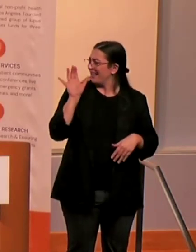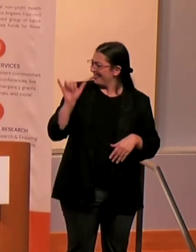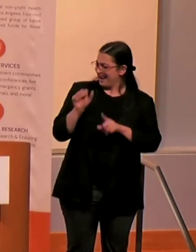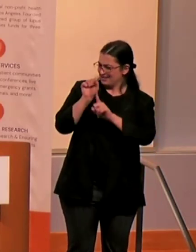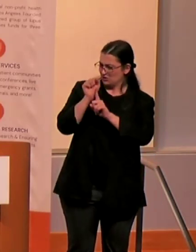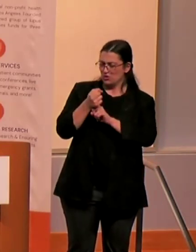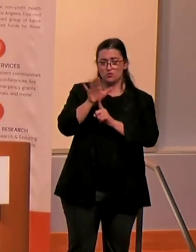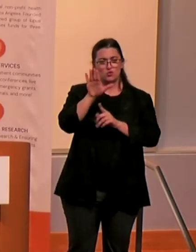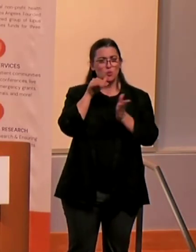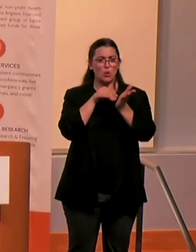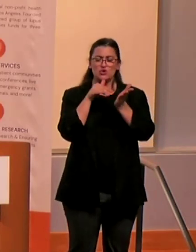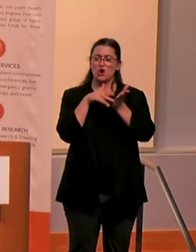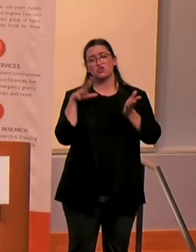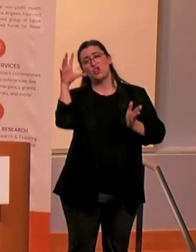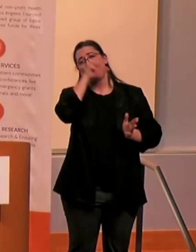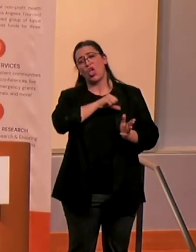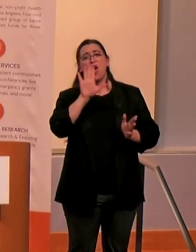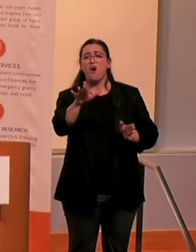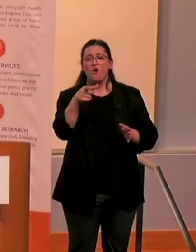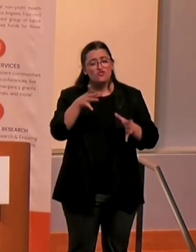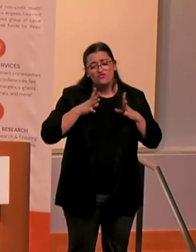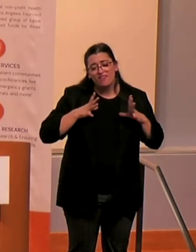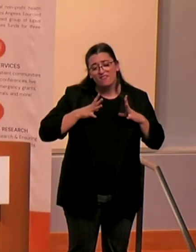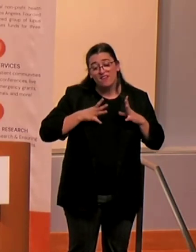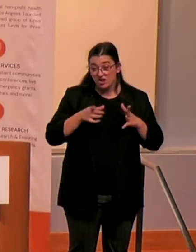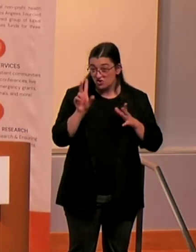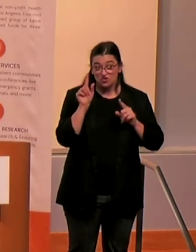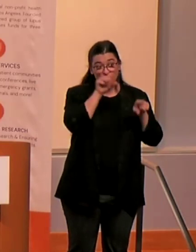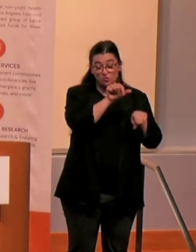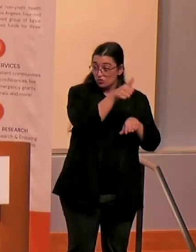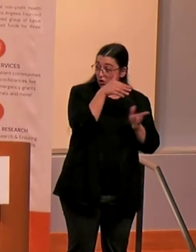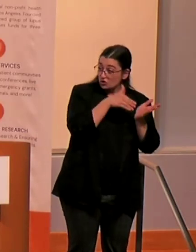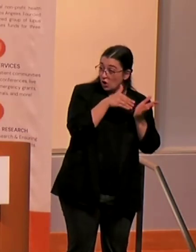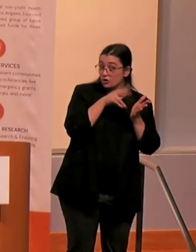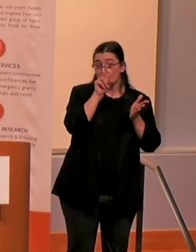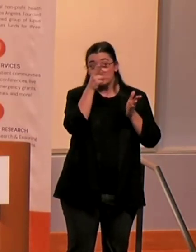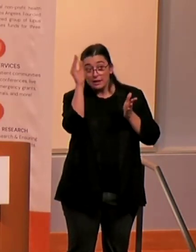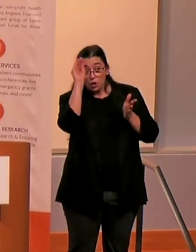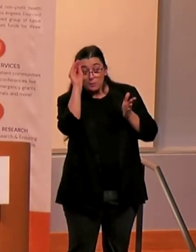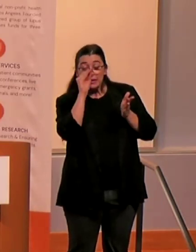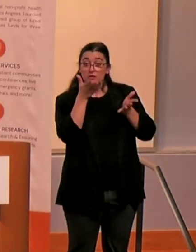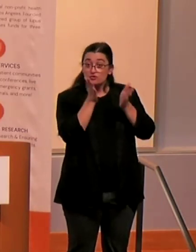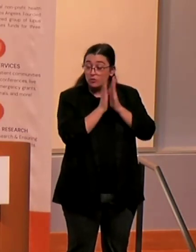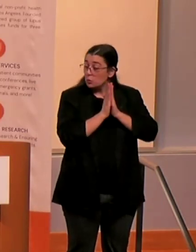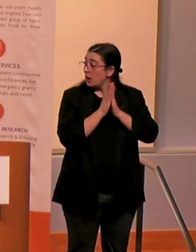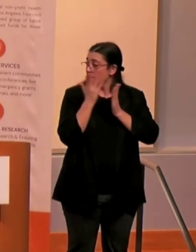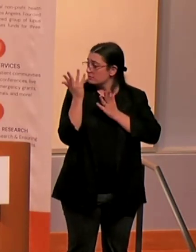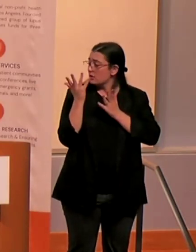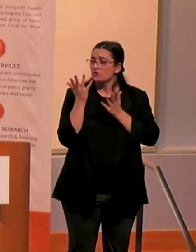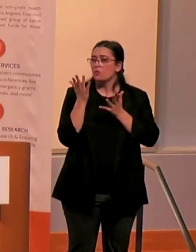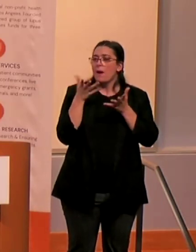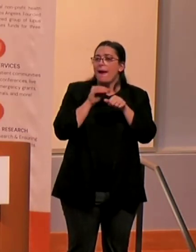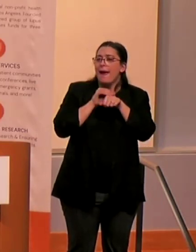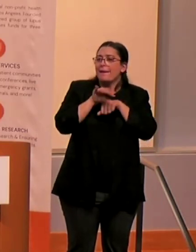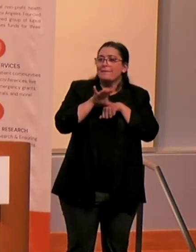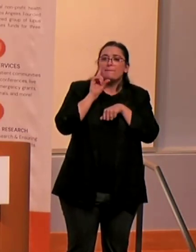situation when your doctors just kept saying everything is fine? Did you go and get a second opinion, or what advice would you have for anybody that feels like they're being